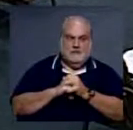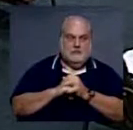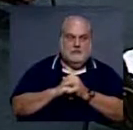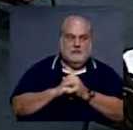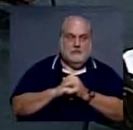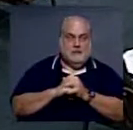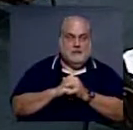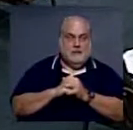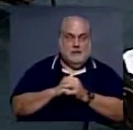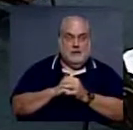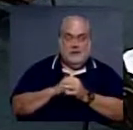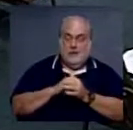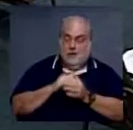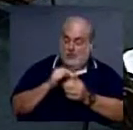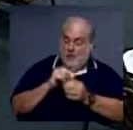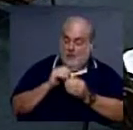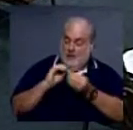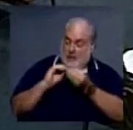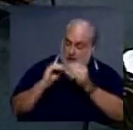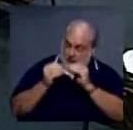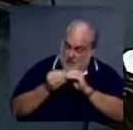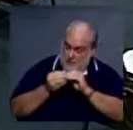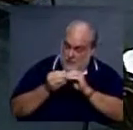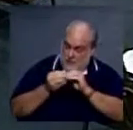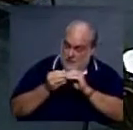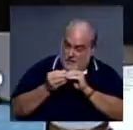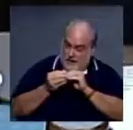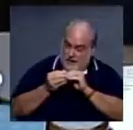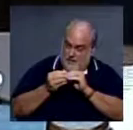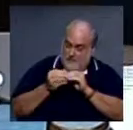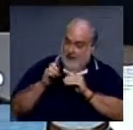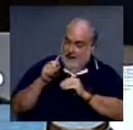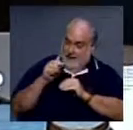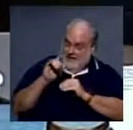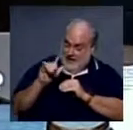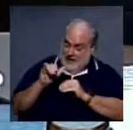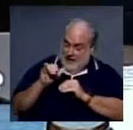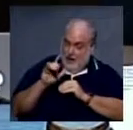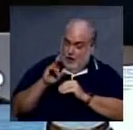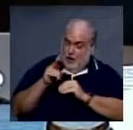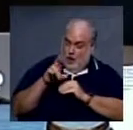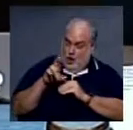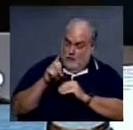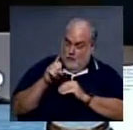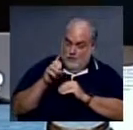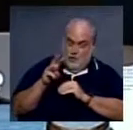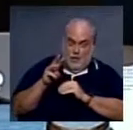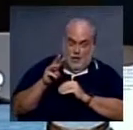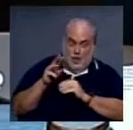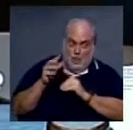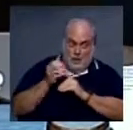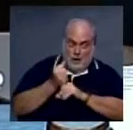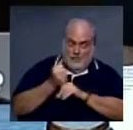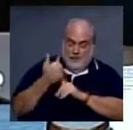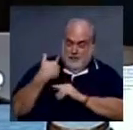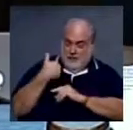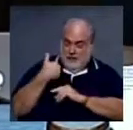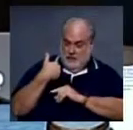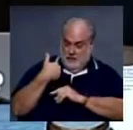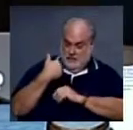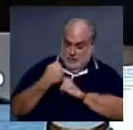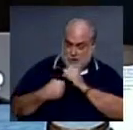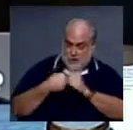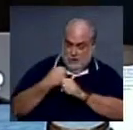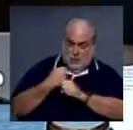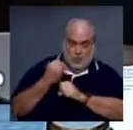you're going to get the statistics on the number of daytime curfew arrests that we've had over the last year,